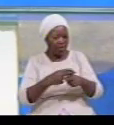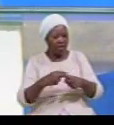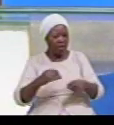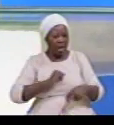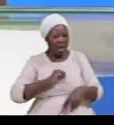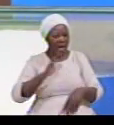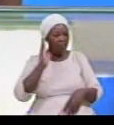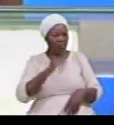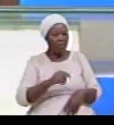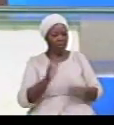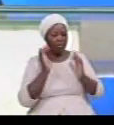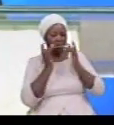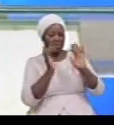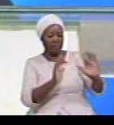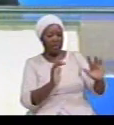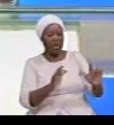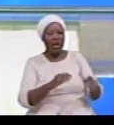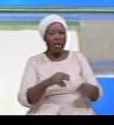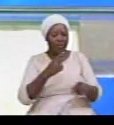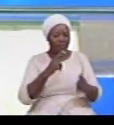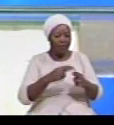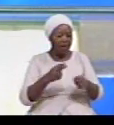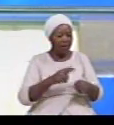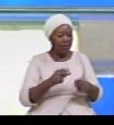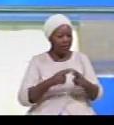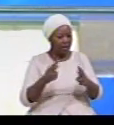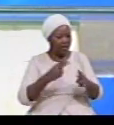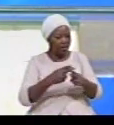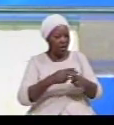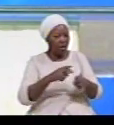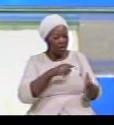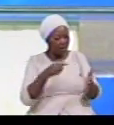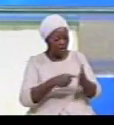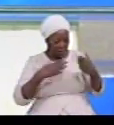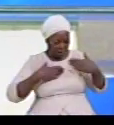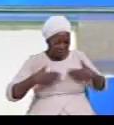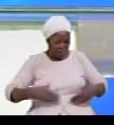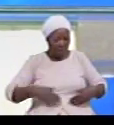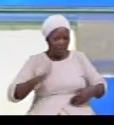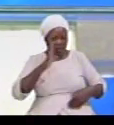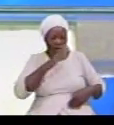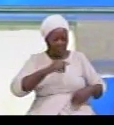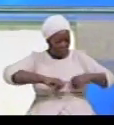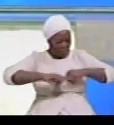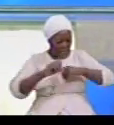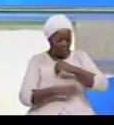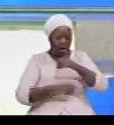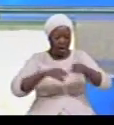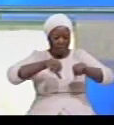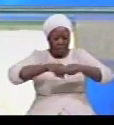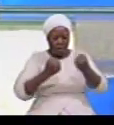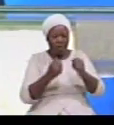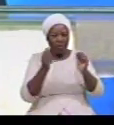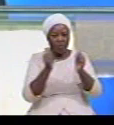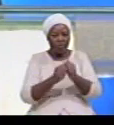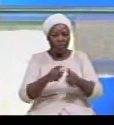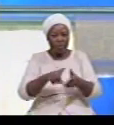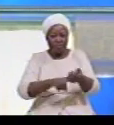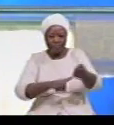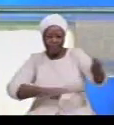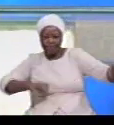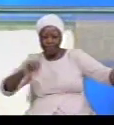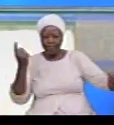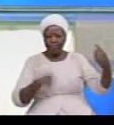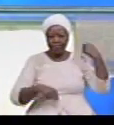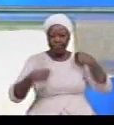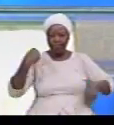soon, this body will be broken with lashes and with buffetings. The